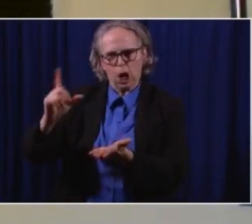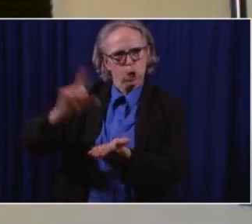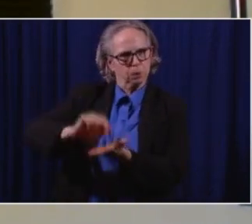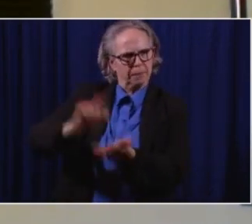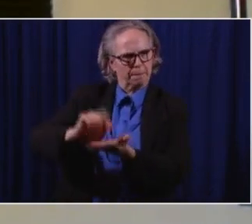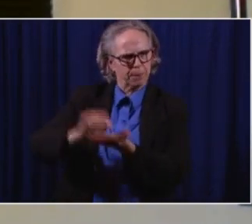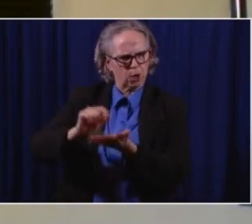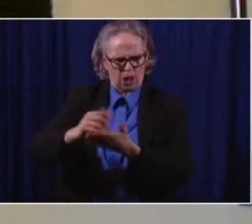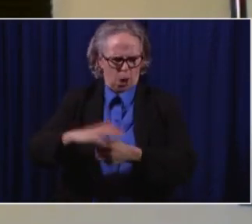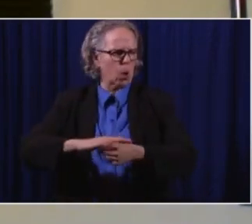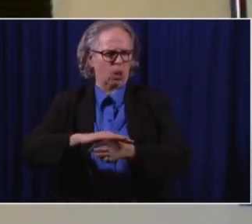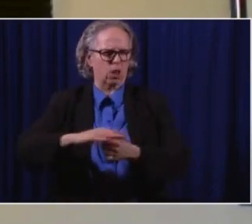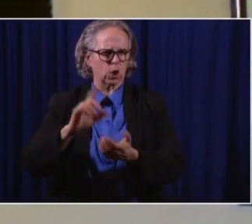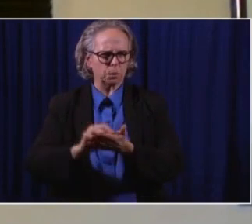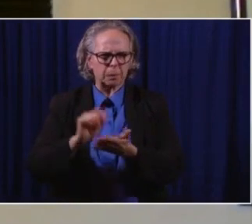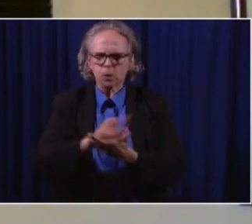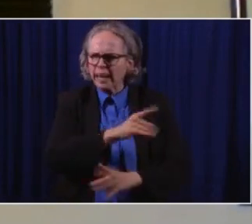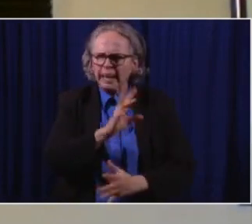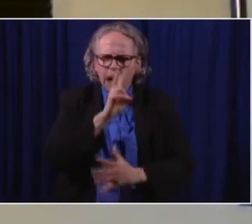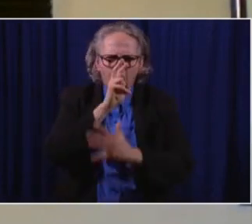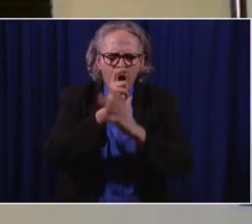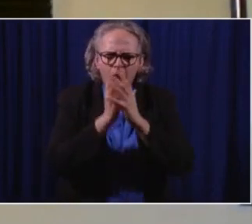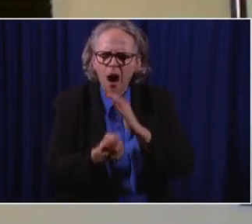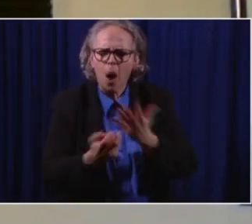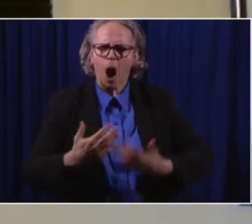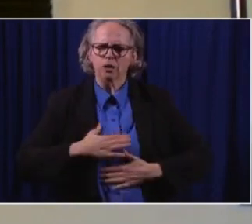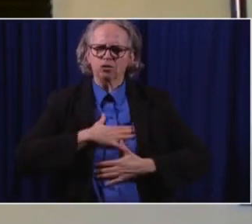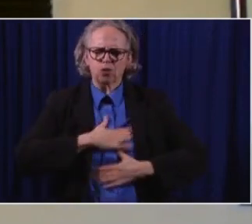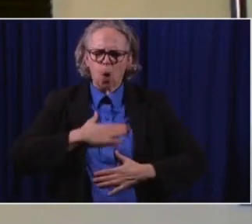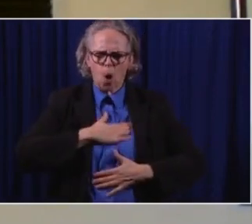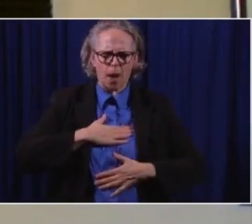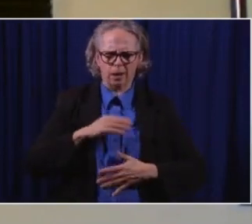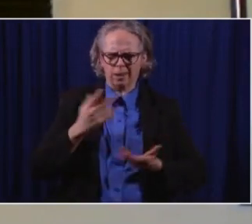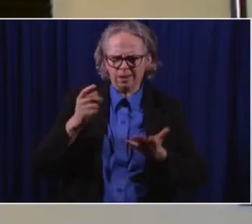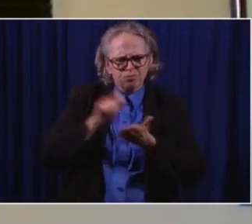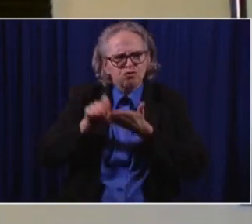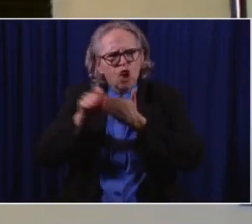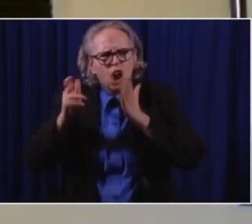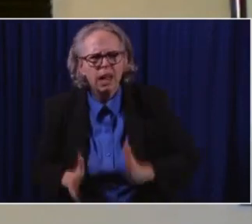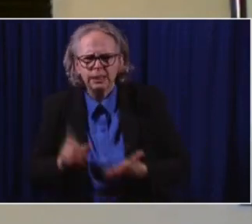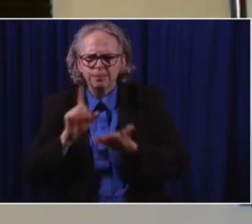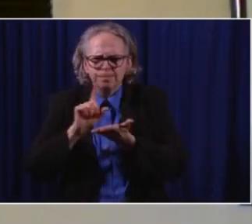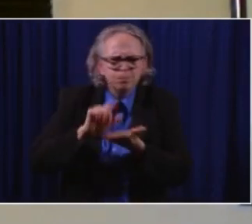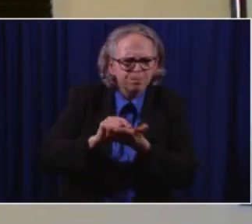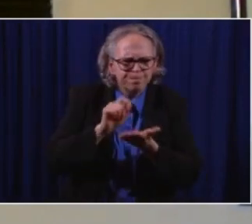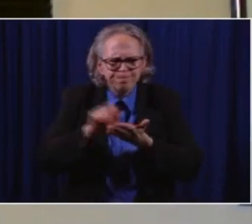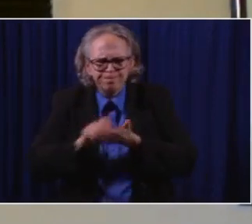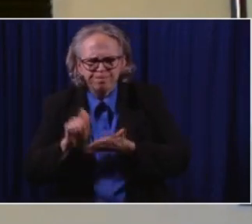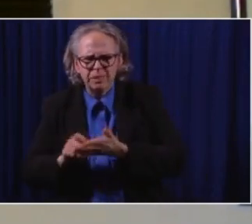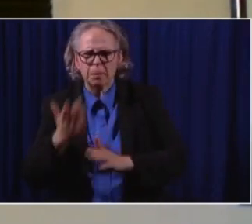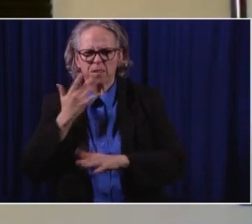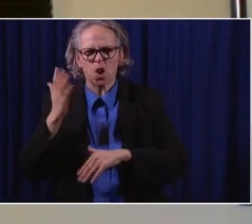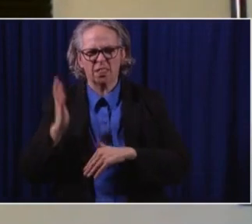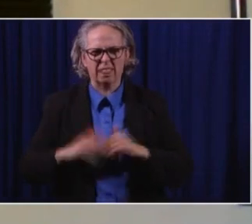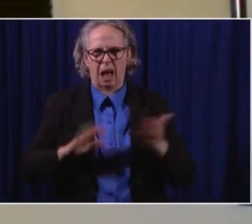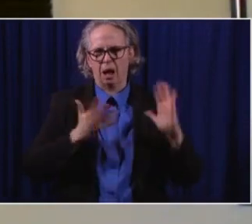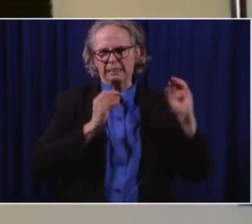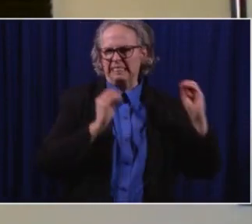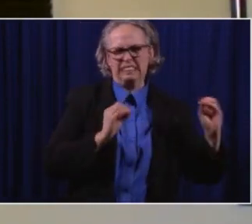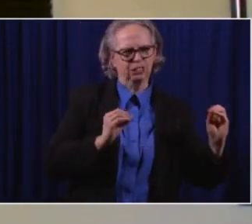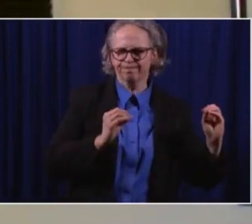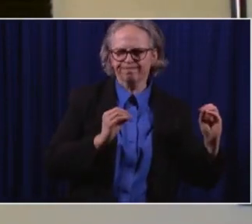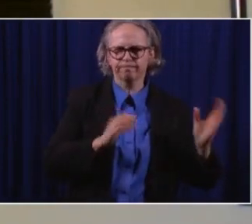to enjoy being a journalist, more so than being a teacher. And so he had